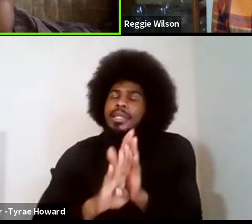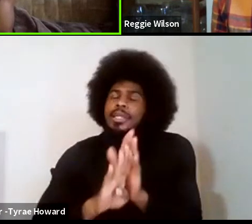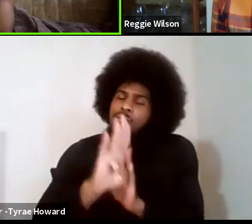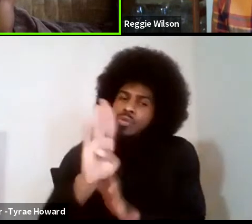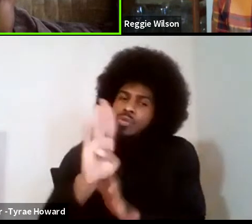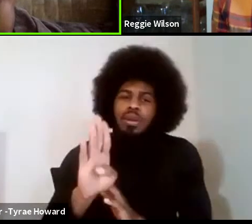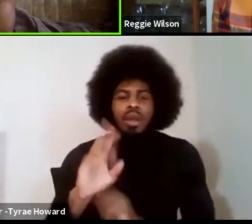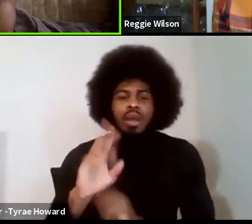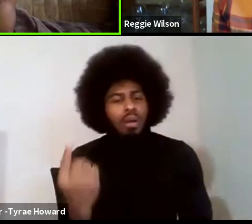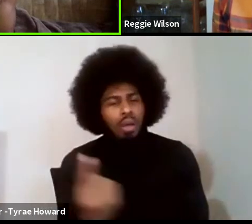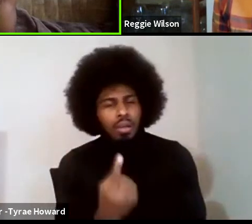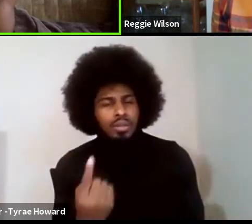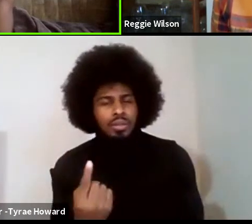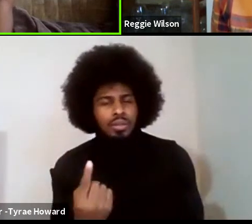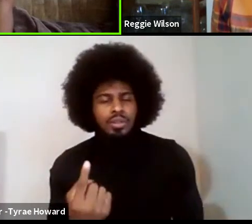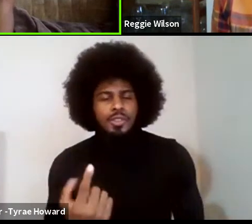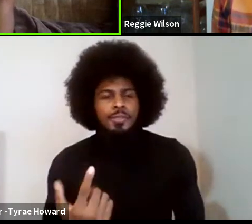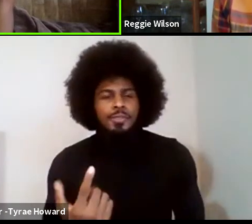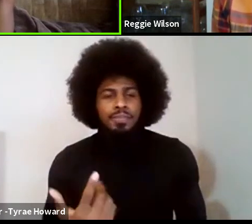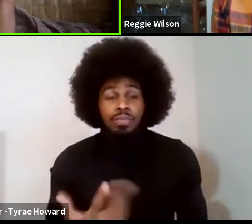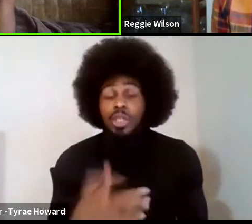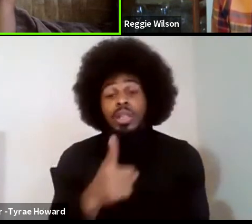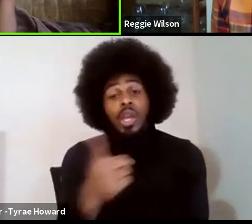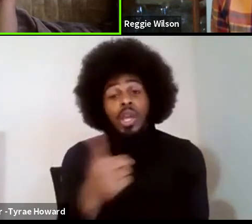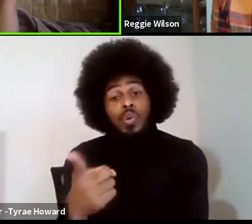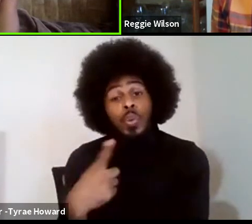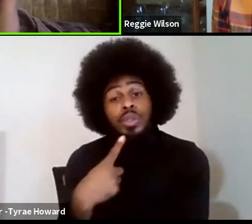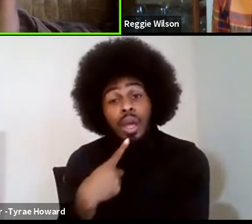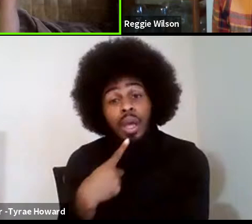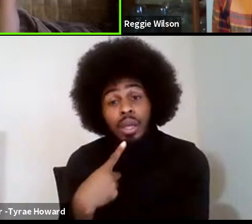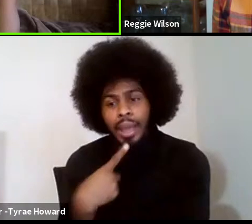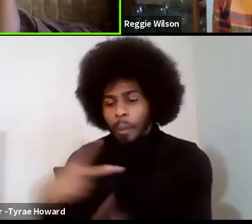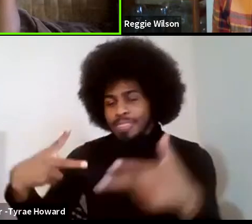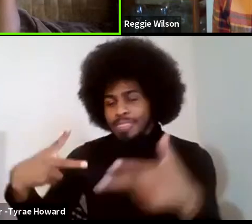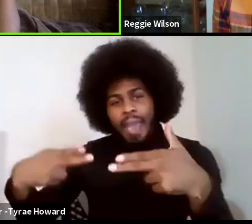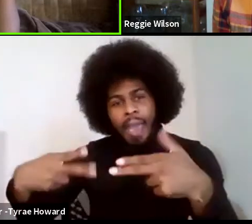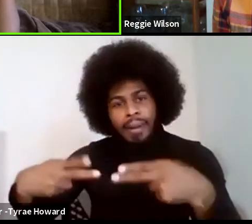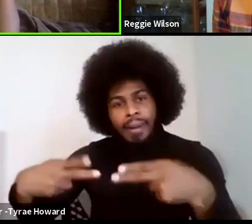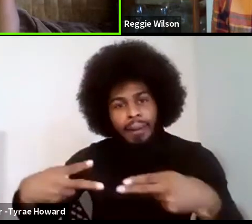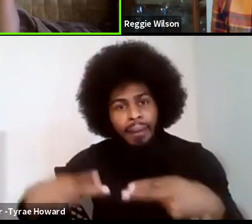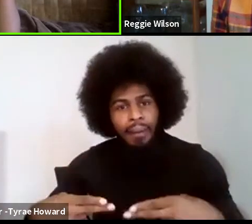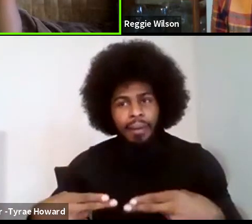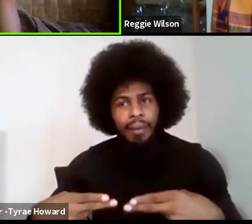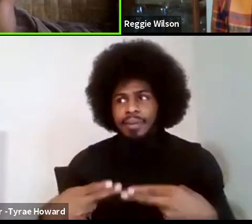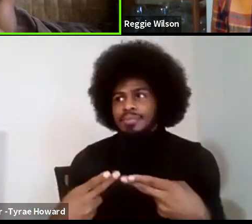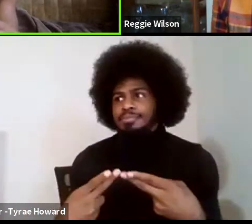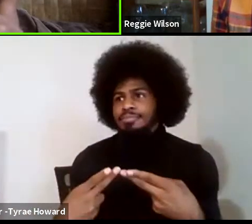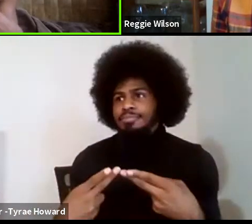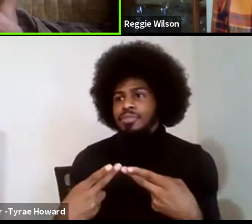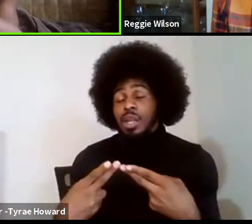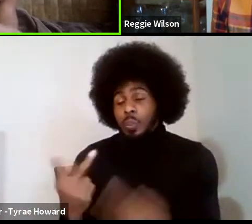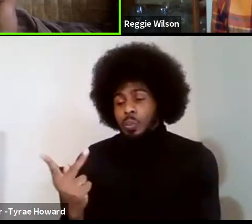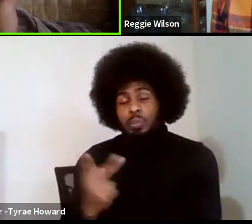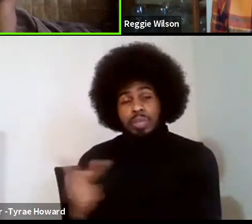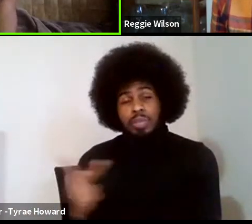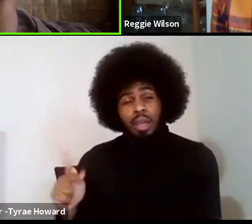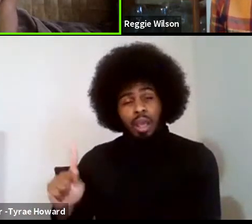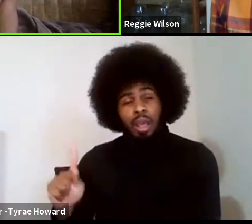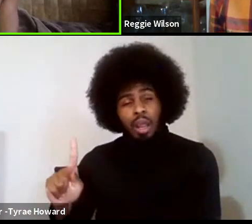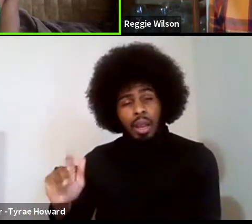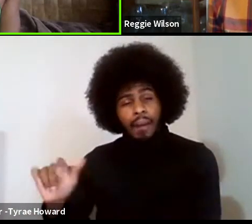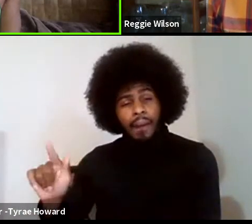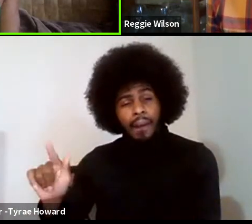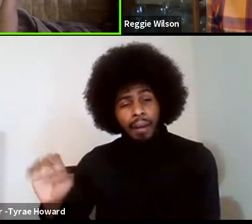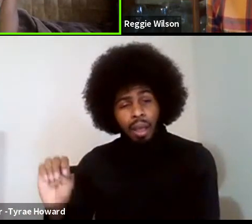like babysitting. Like you were saying, like with the editing and the things like that, and what Kyle and I establish,